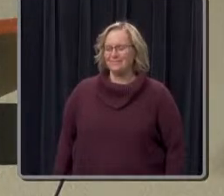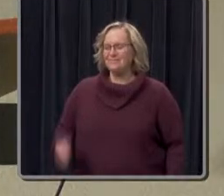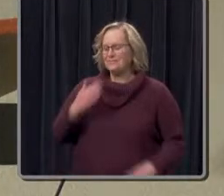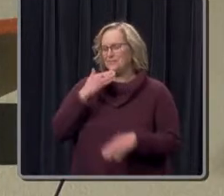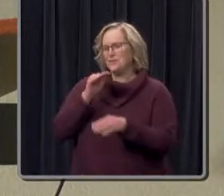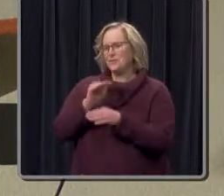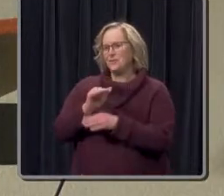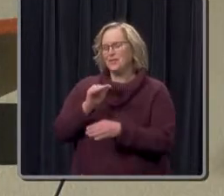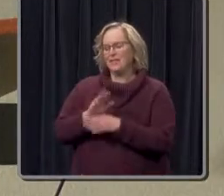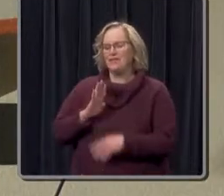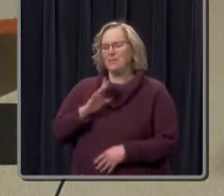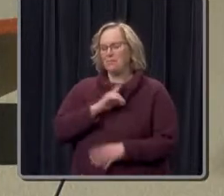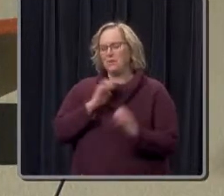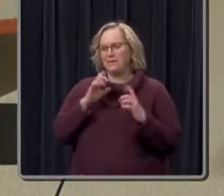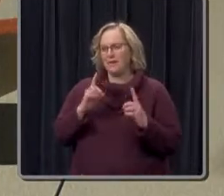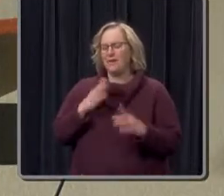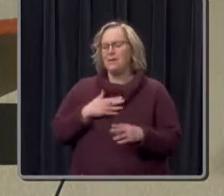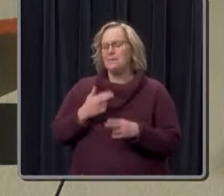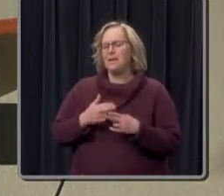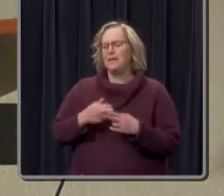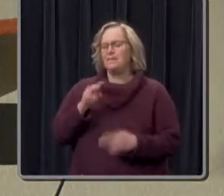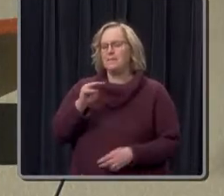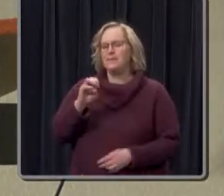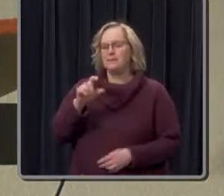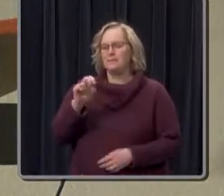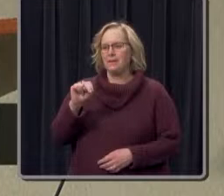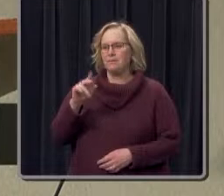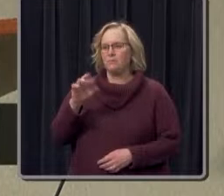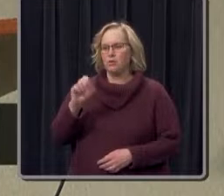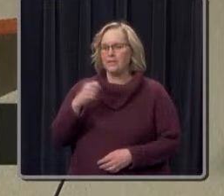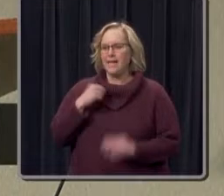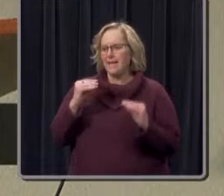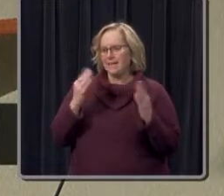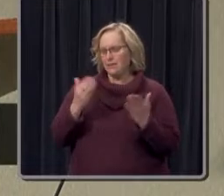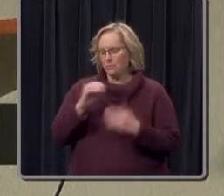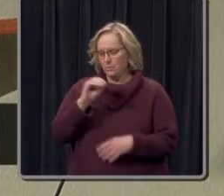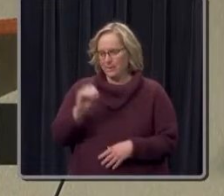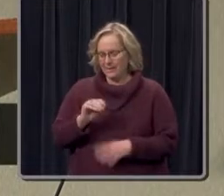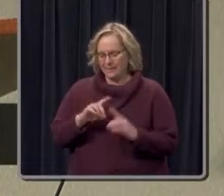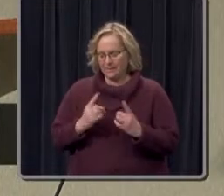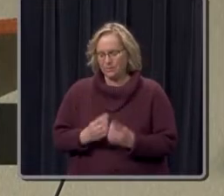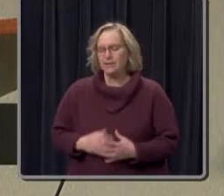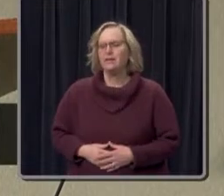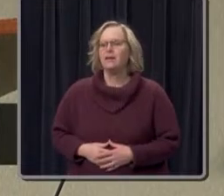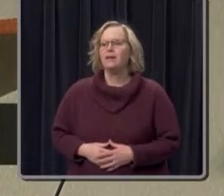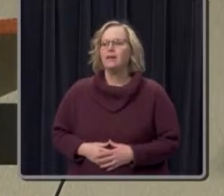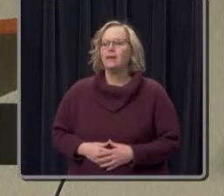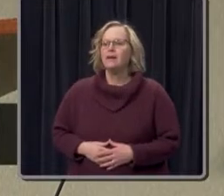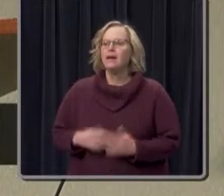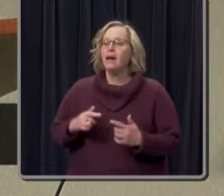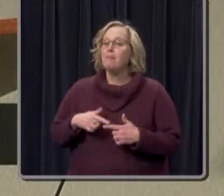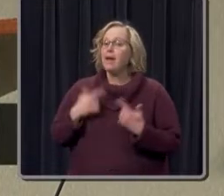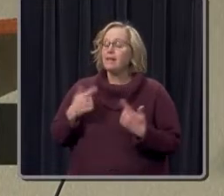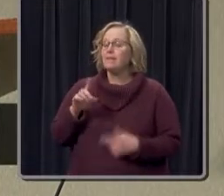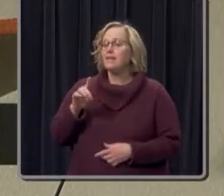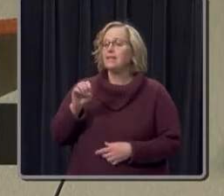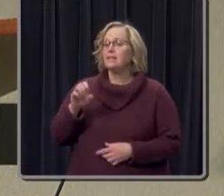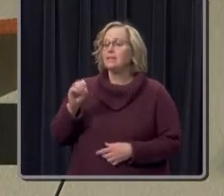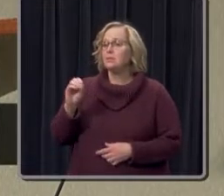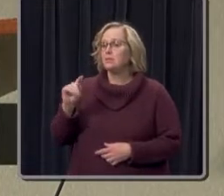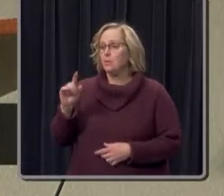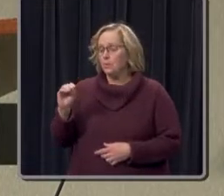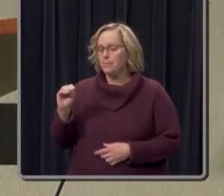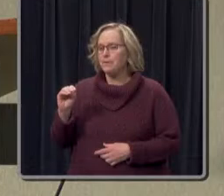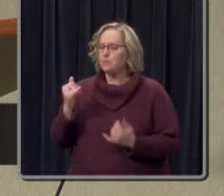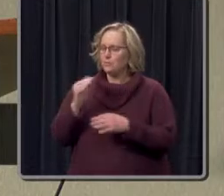Good evening, Board of Education. My name is Megan Bricks, and I'm a teacher here in the Olathe School District, and I live in DeSoto. Tonight, I came